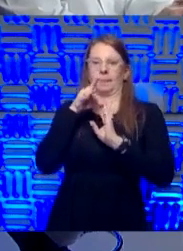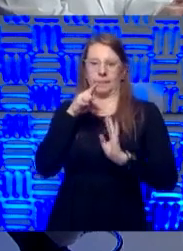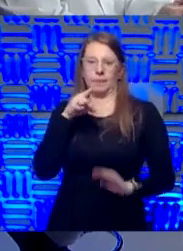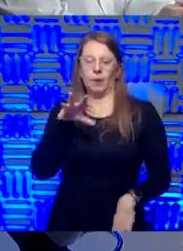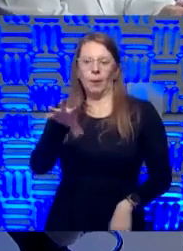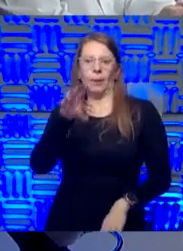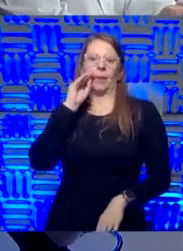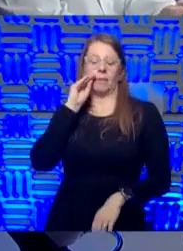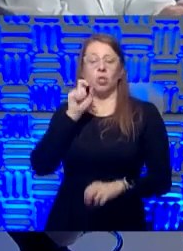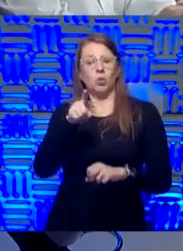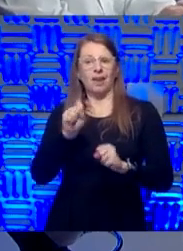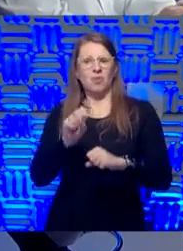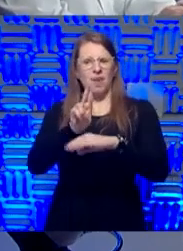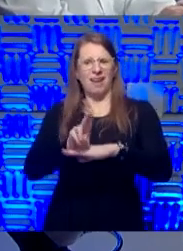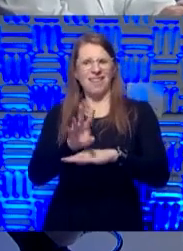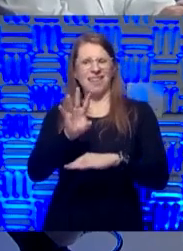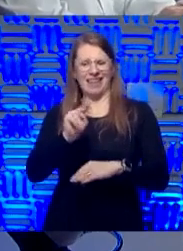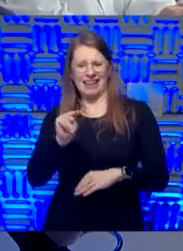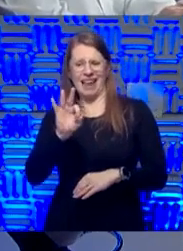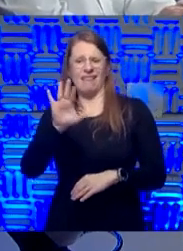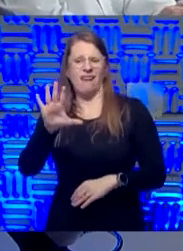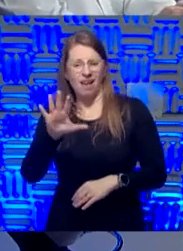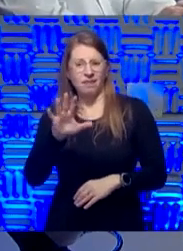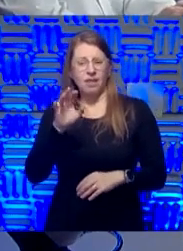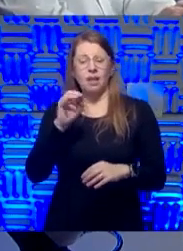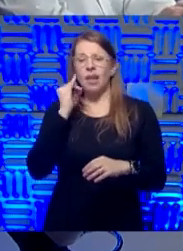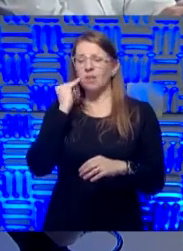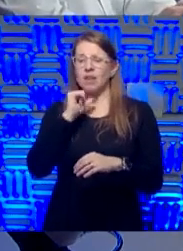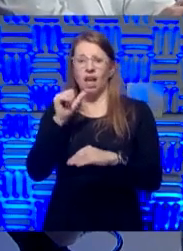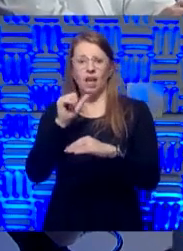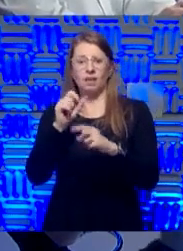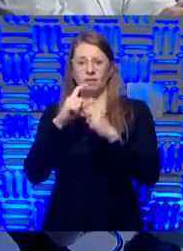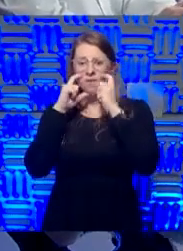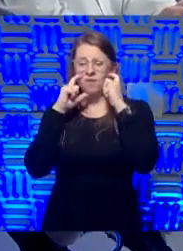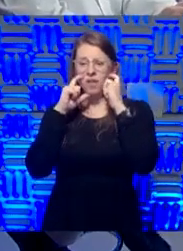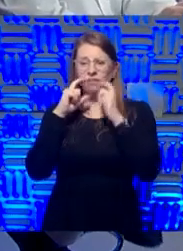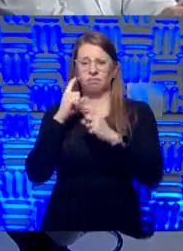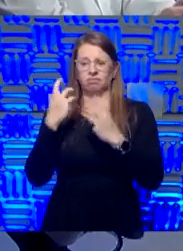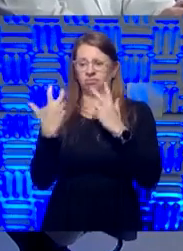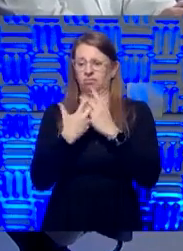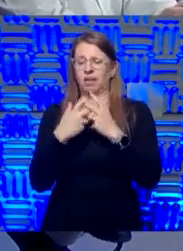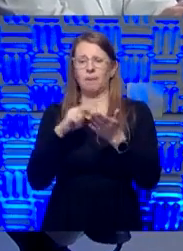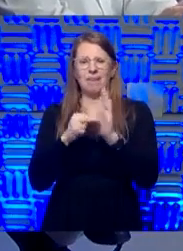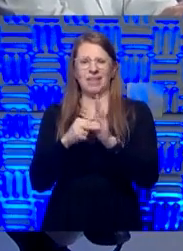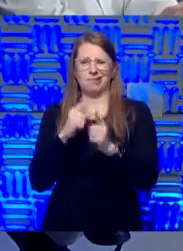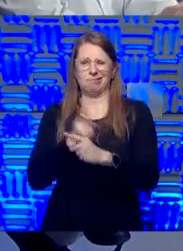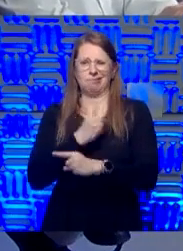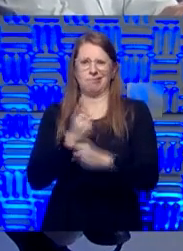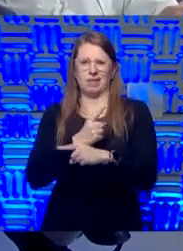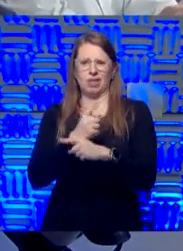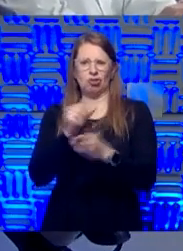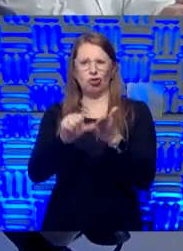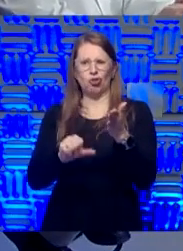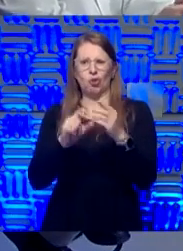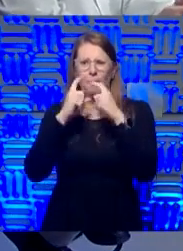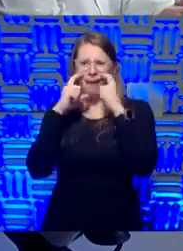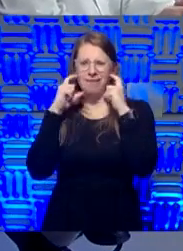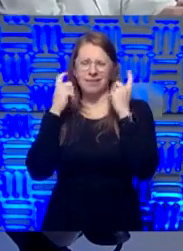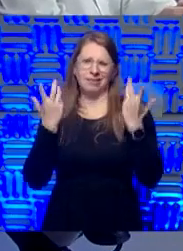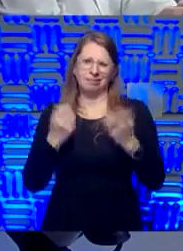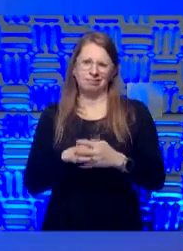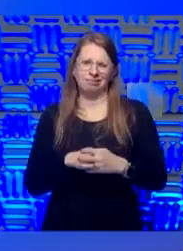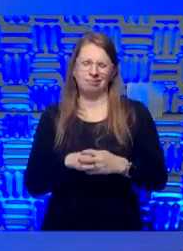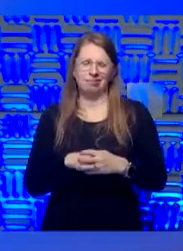N95, but if you're not wearing it right, or you haven't had it fit tested, it's Correct. really just a regular surgical mask then. It's not any better.